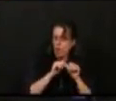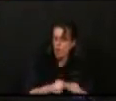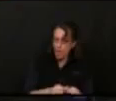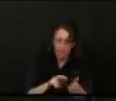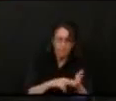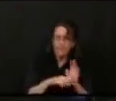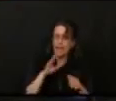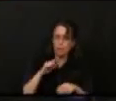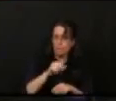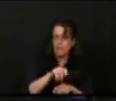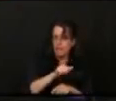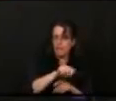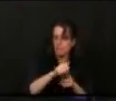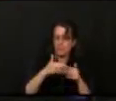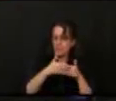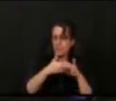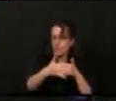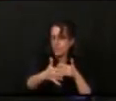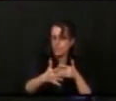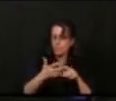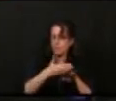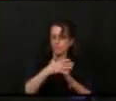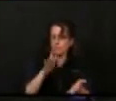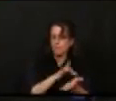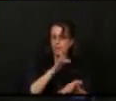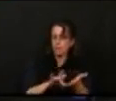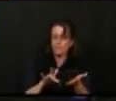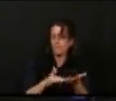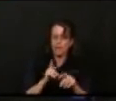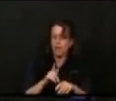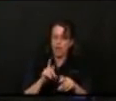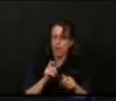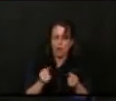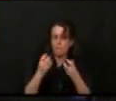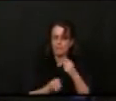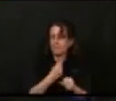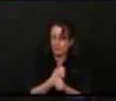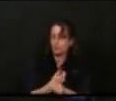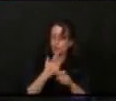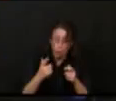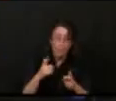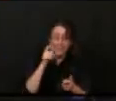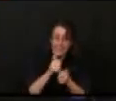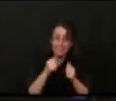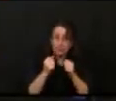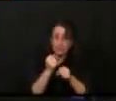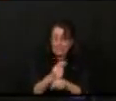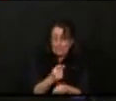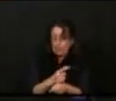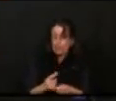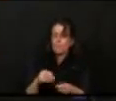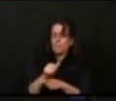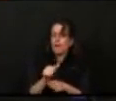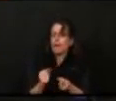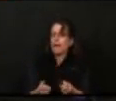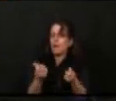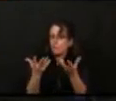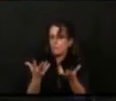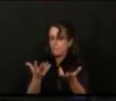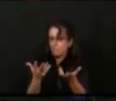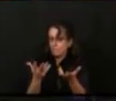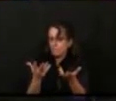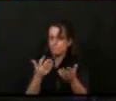be anticipating on any given year going forward? Those are really substantial issues that we're going to have to deal with.